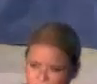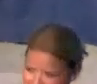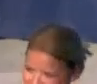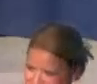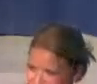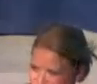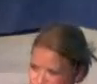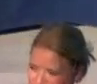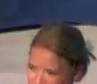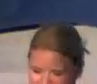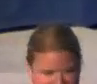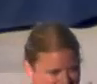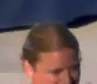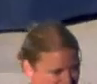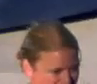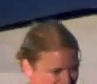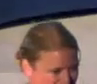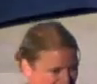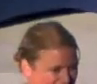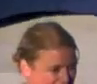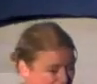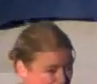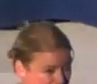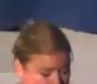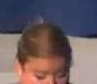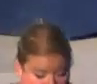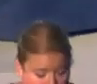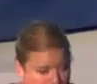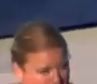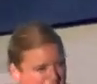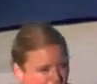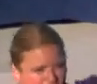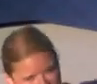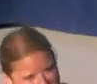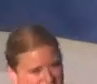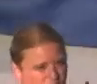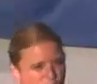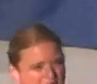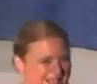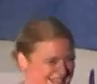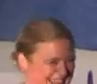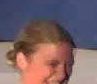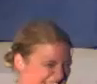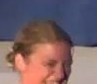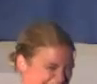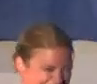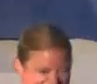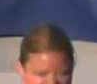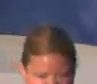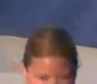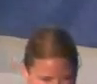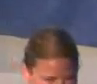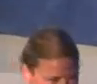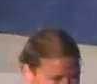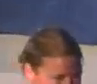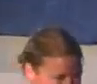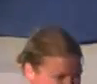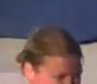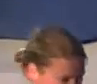of 2019, before and beyond. This was lit.